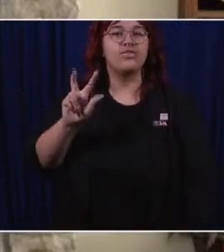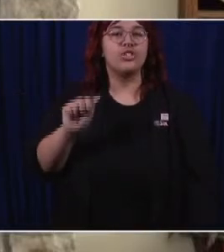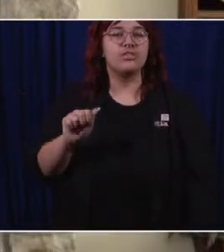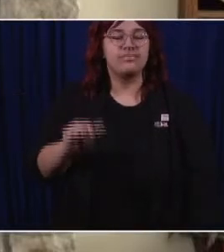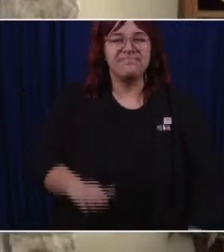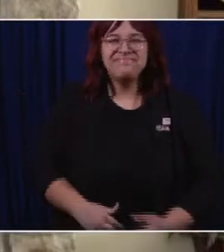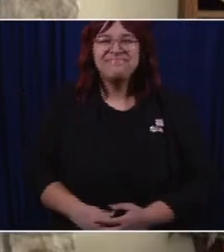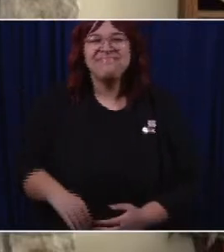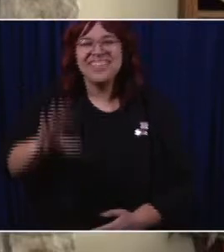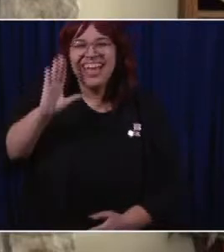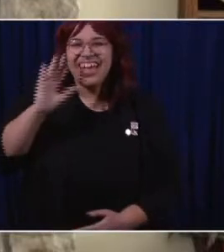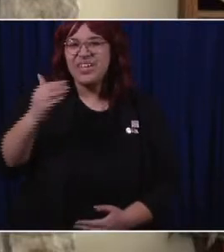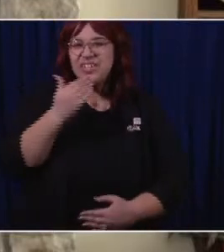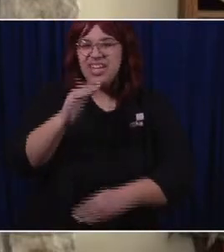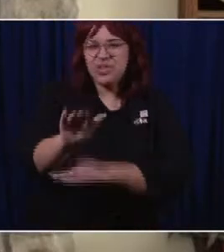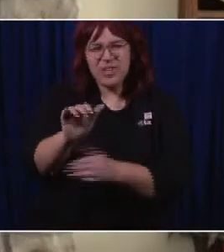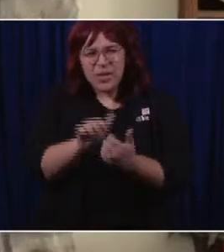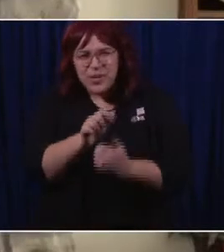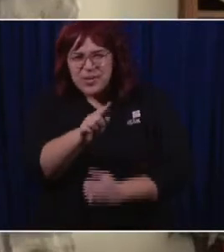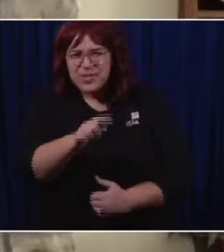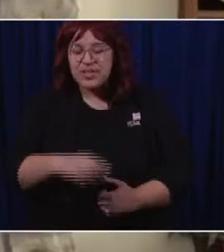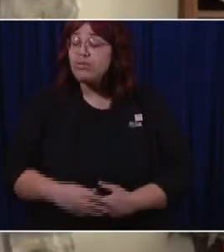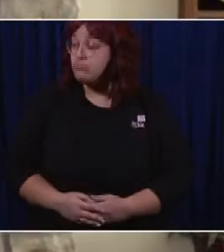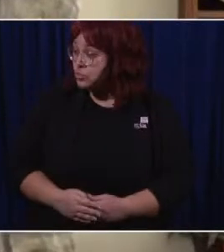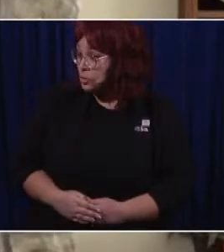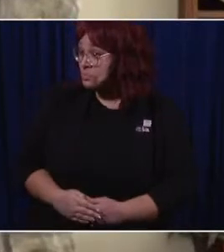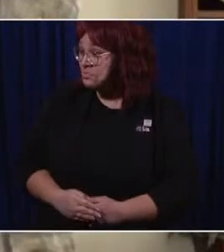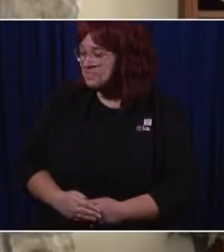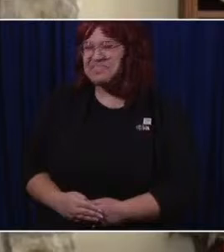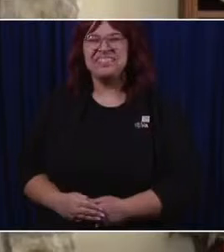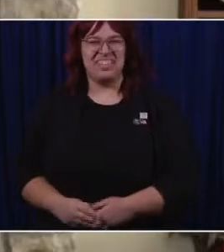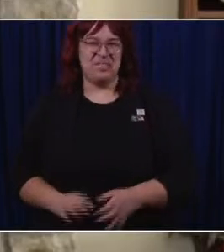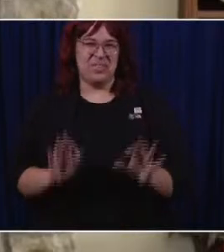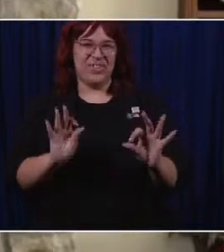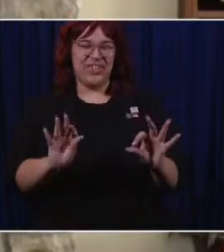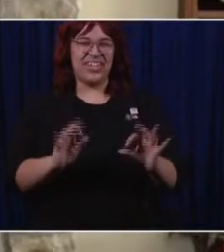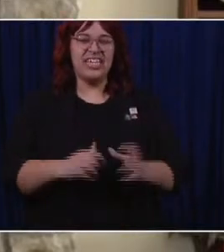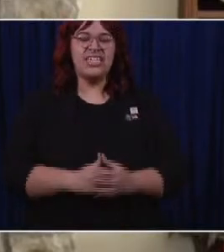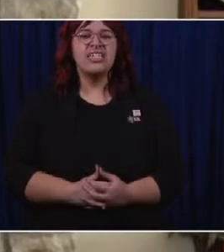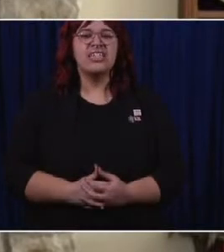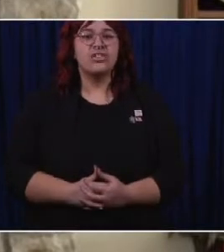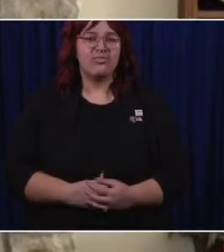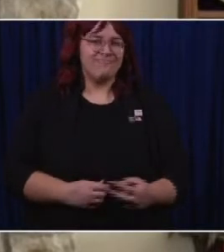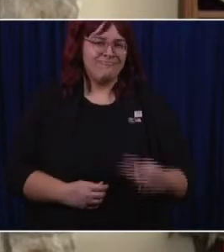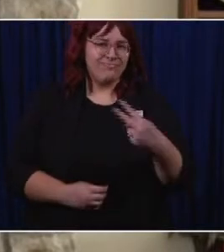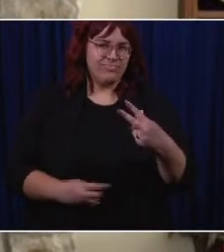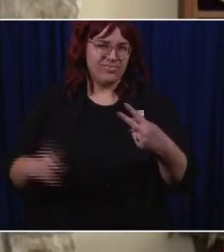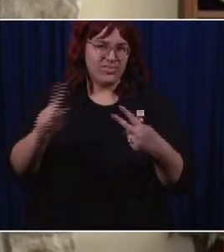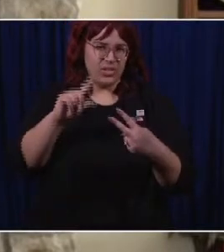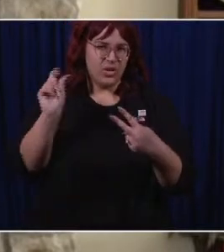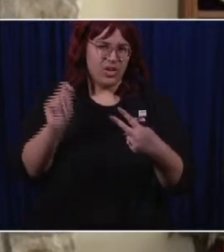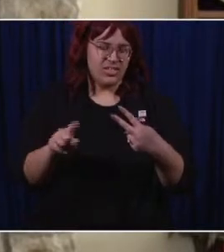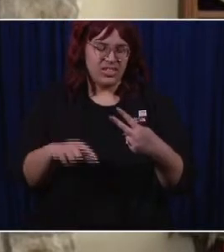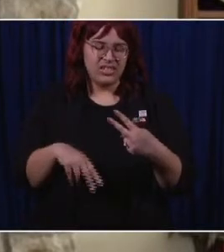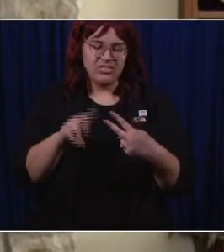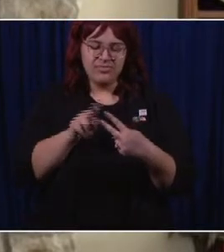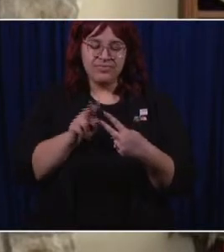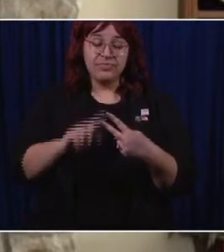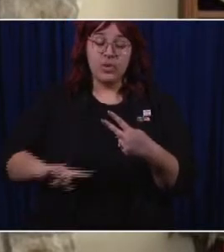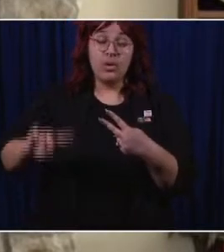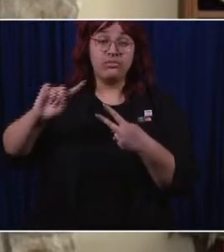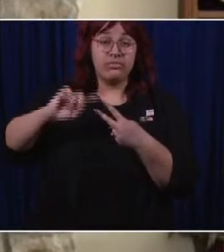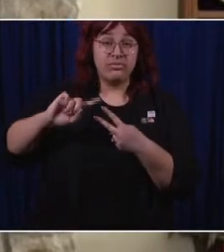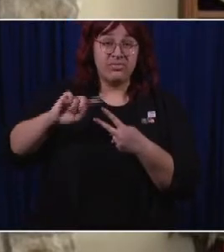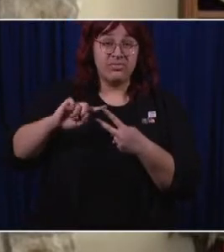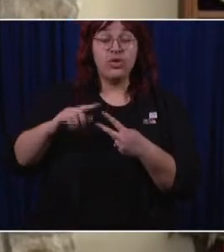Hi, good afternoon, Governor. How are you today? Afternoon. Good. Good. I have a two-folded question for you. So you mentioned